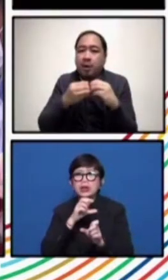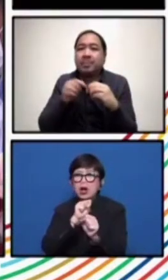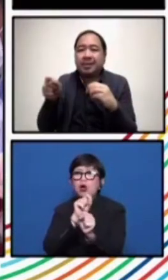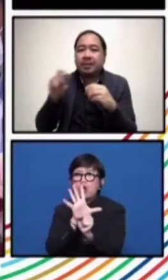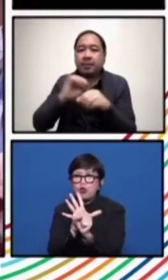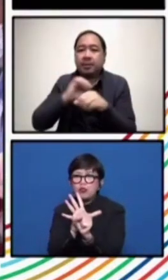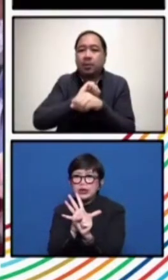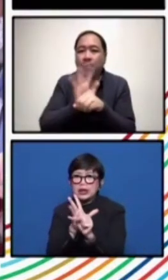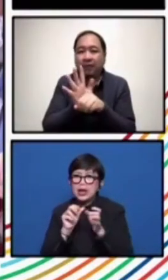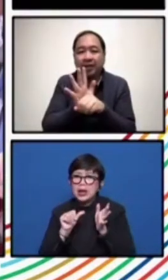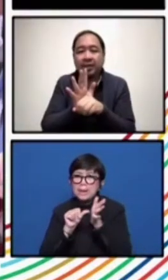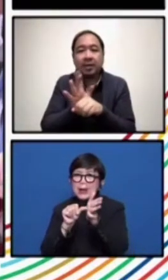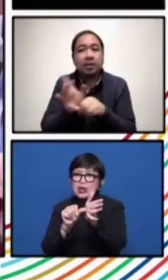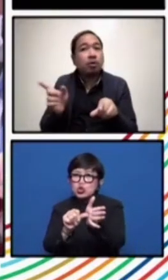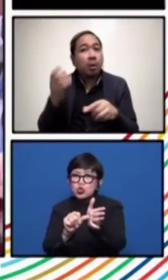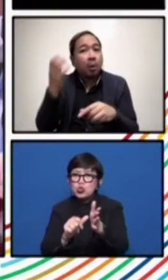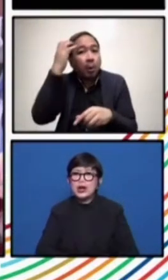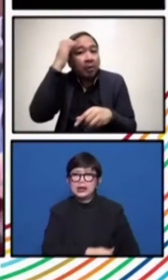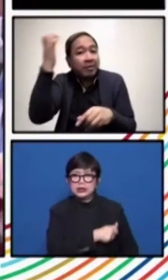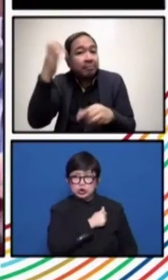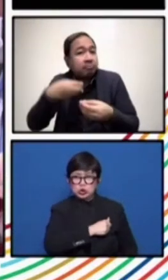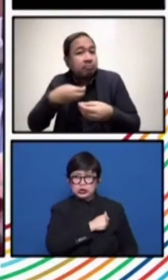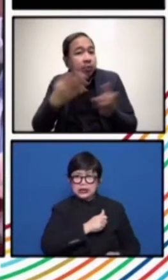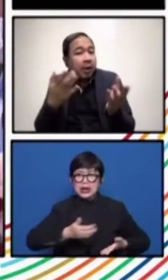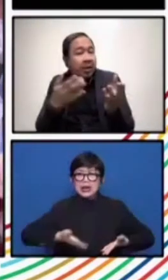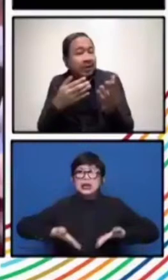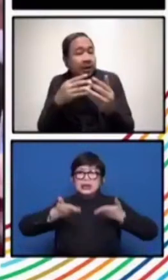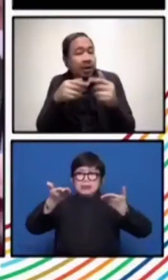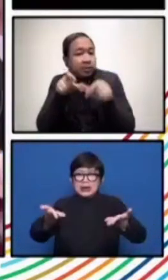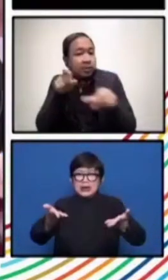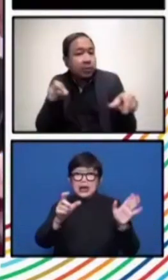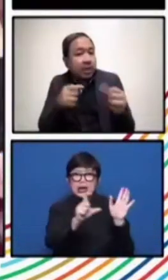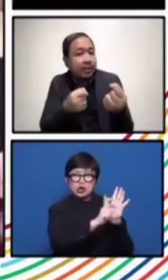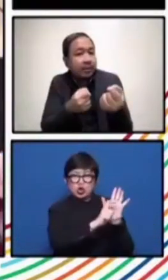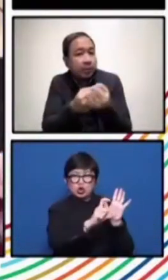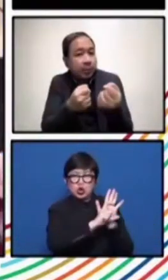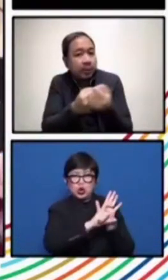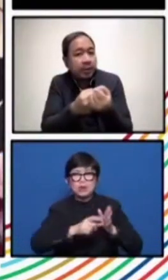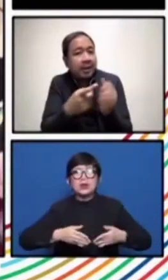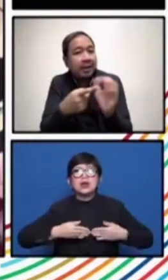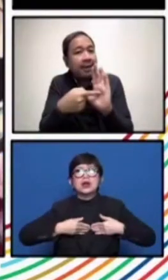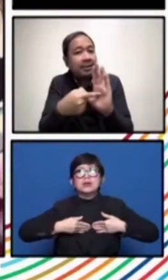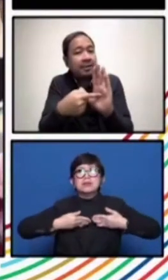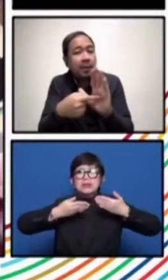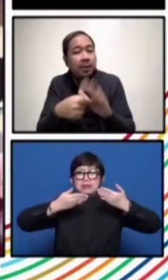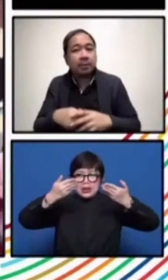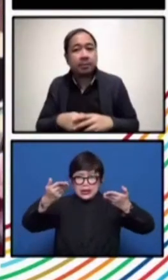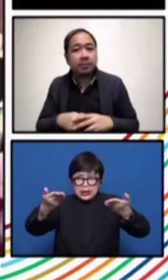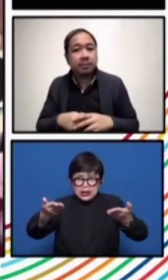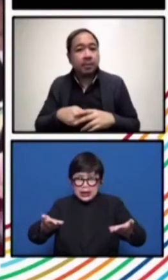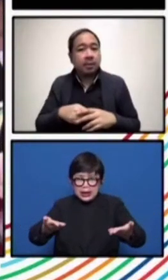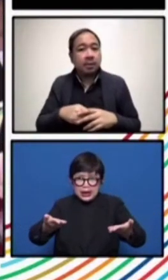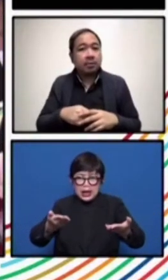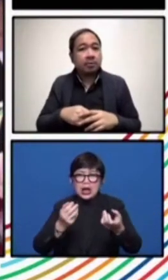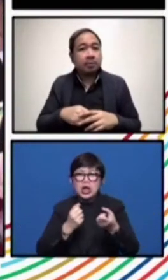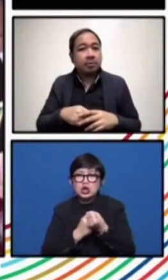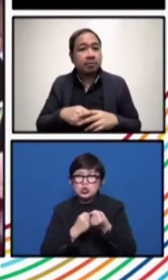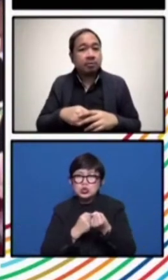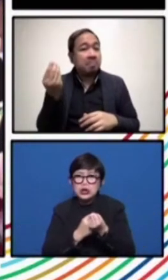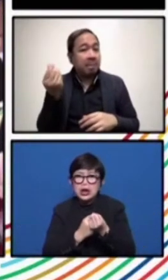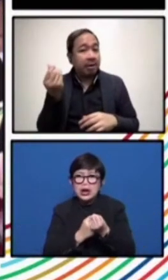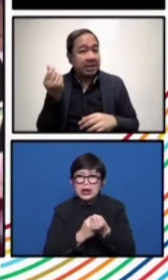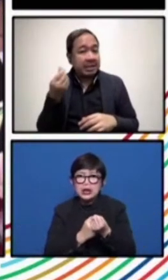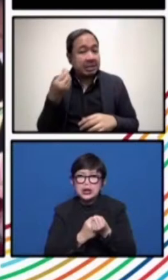be made for example providing a benefit of 2000 pesos as a social